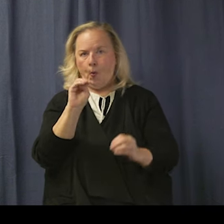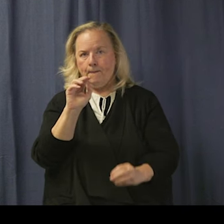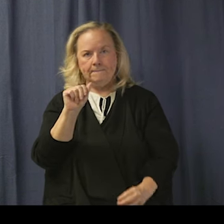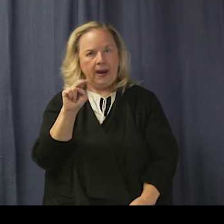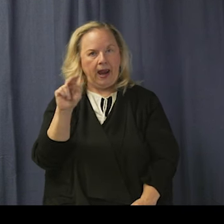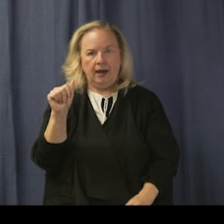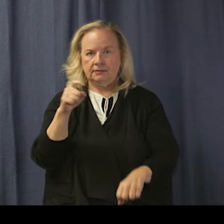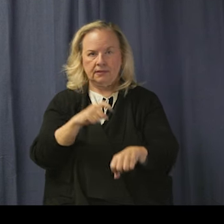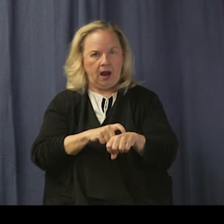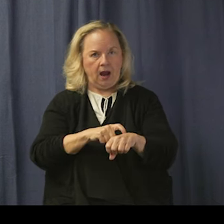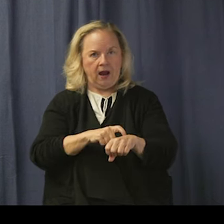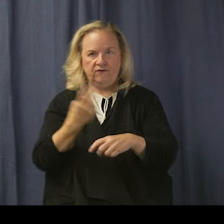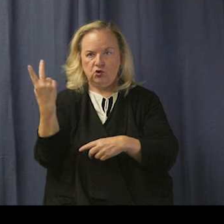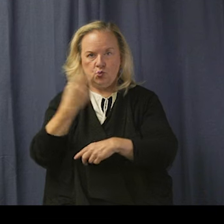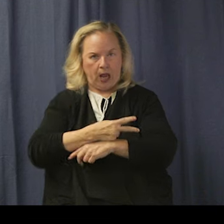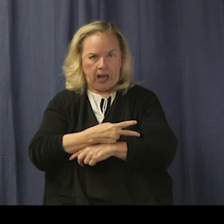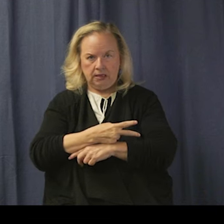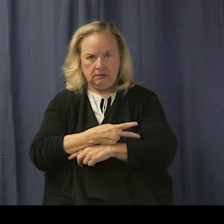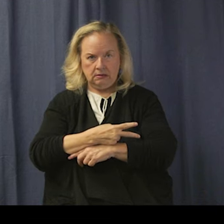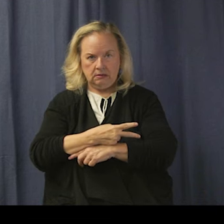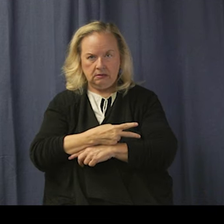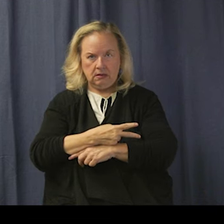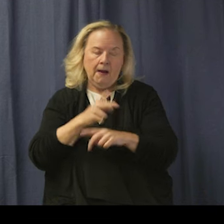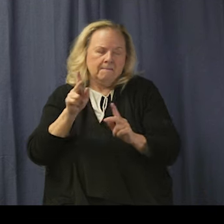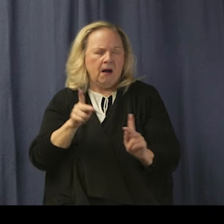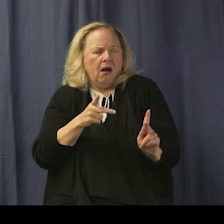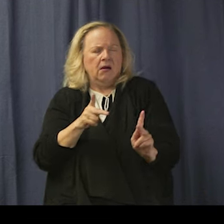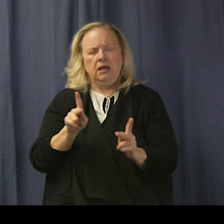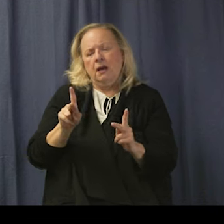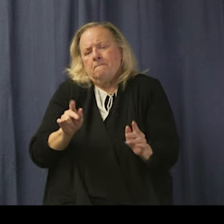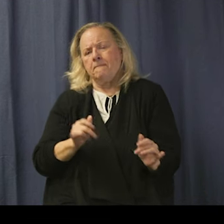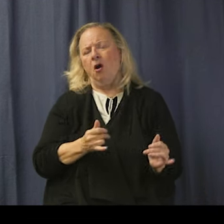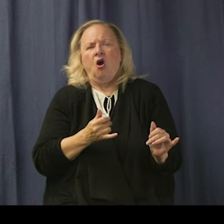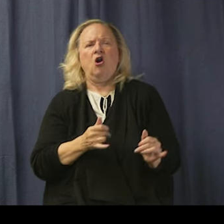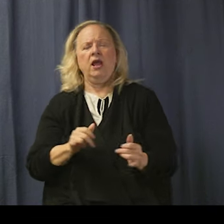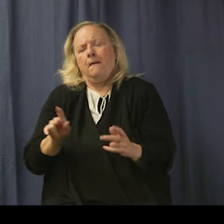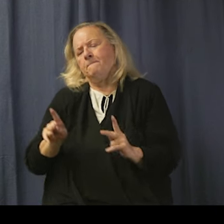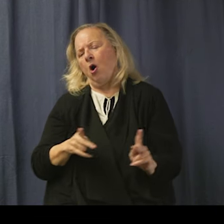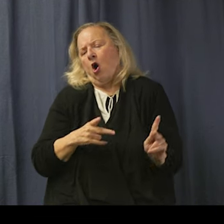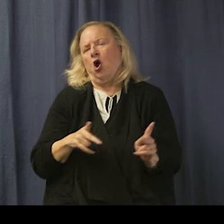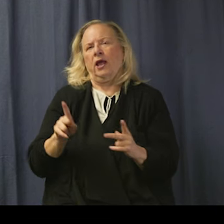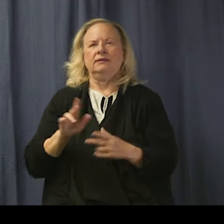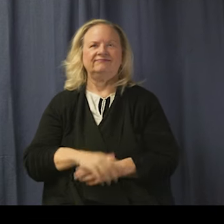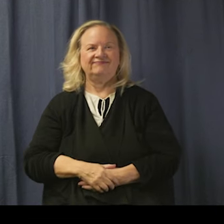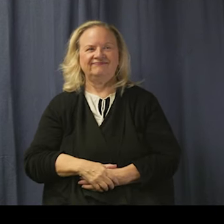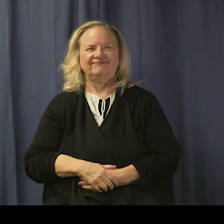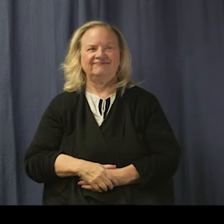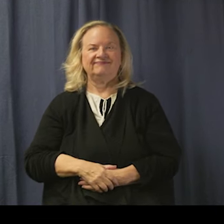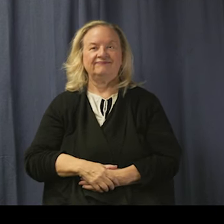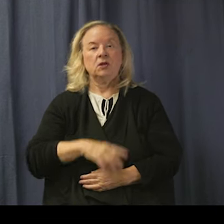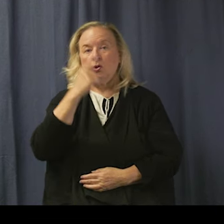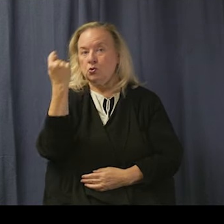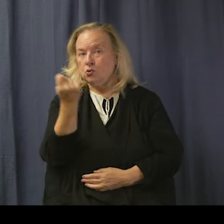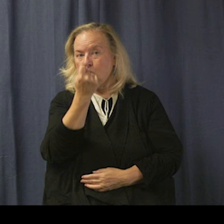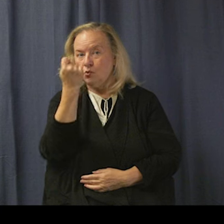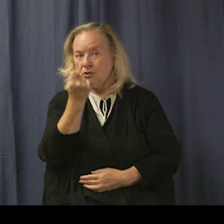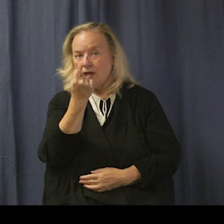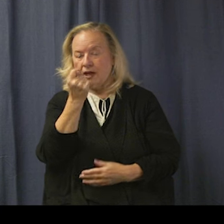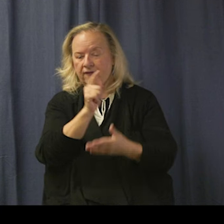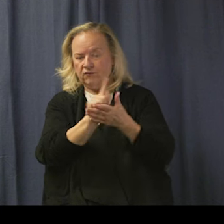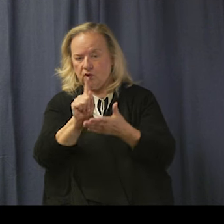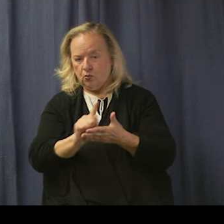those 2 days. Party, party. Okay, I believe on Tuesdays,